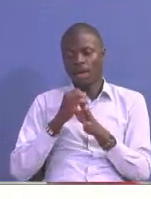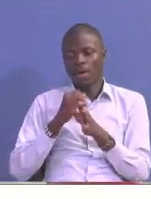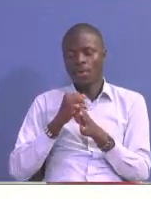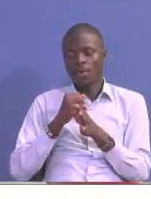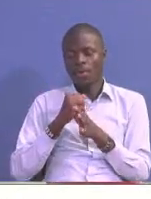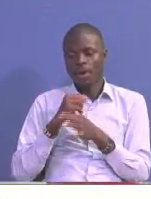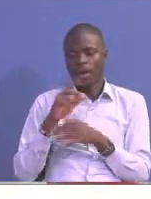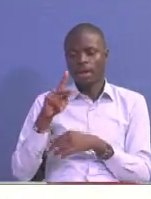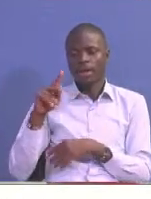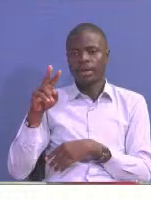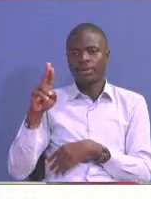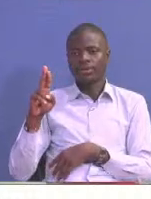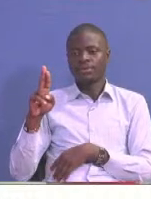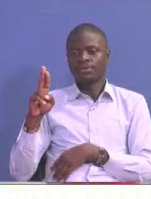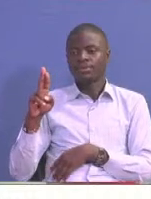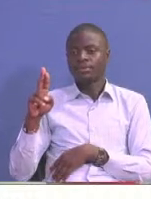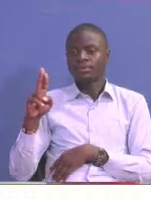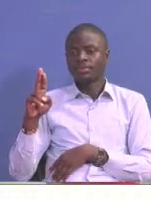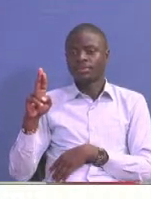university, Kenyatta,